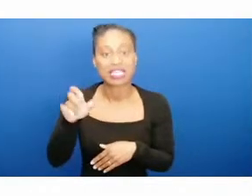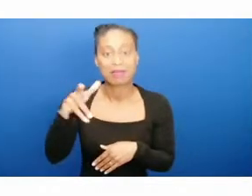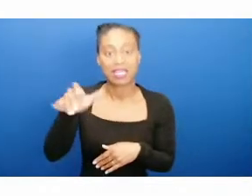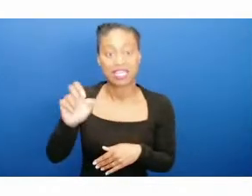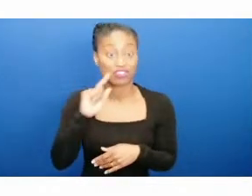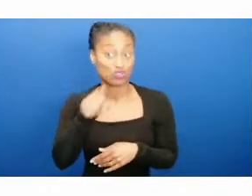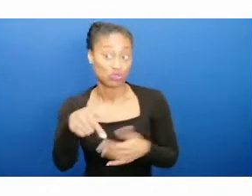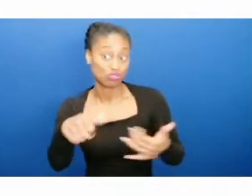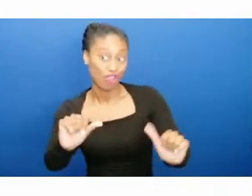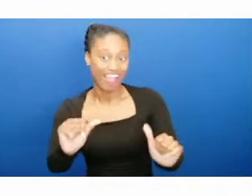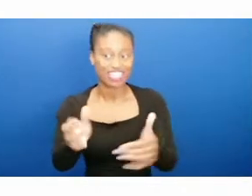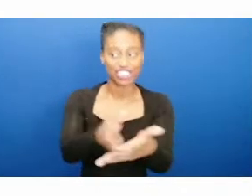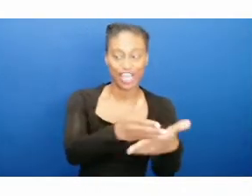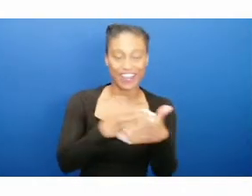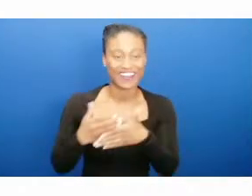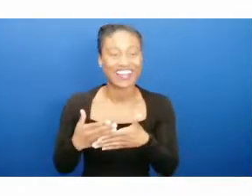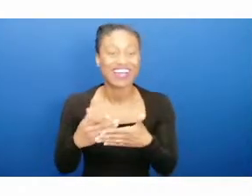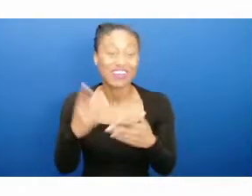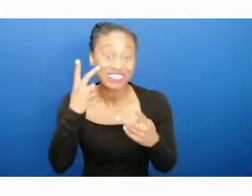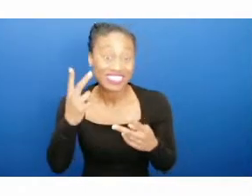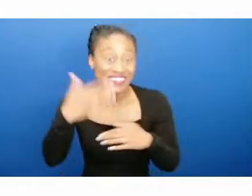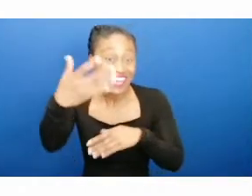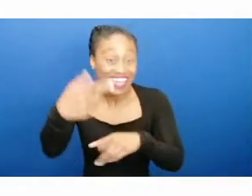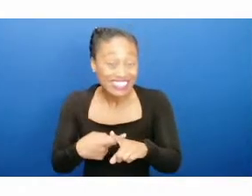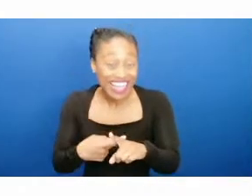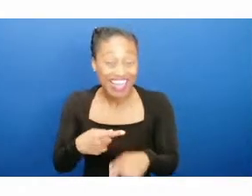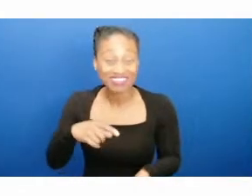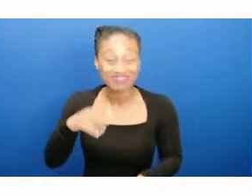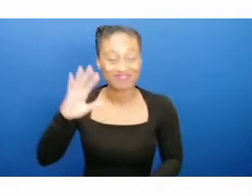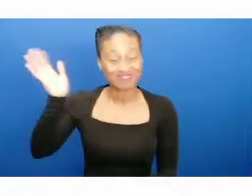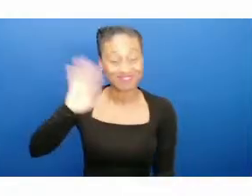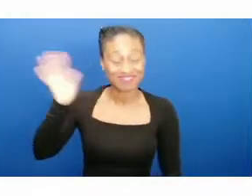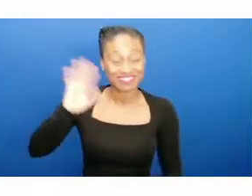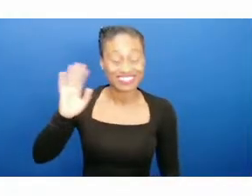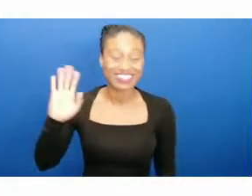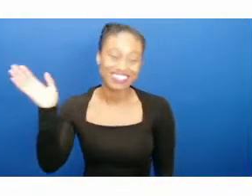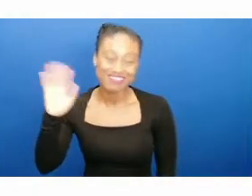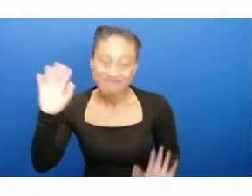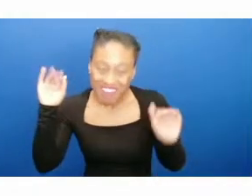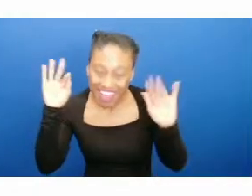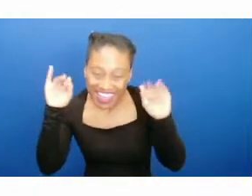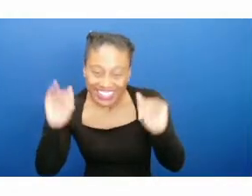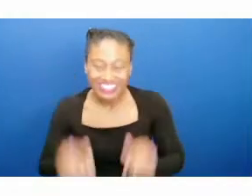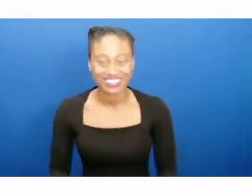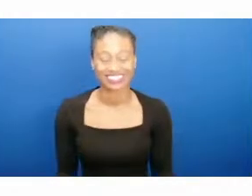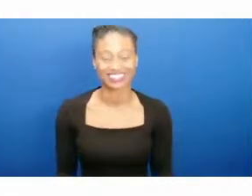and share. So we will see you next time, everybody. Bye.